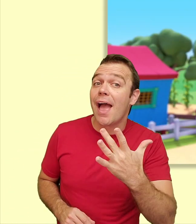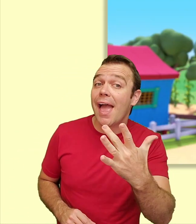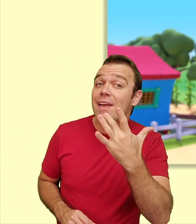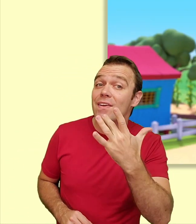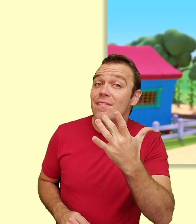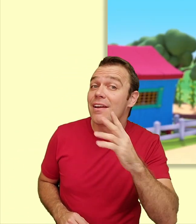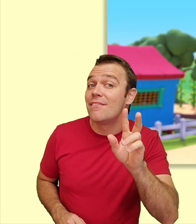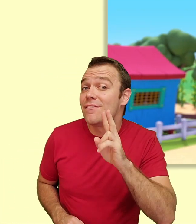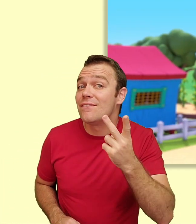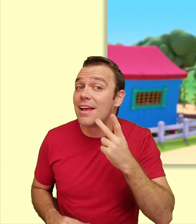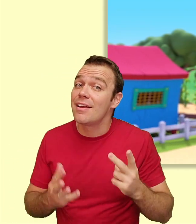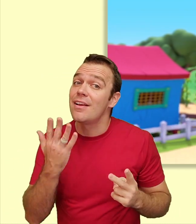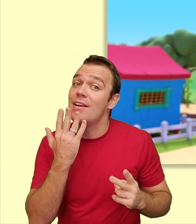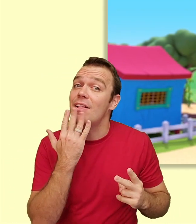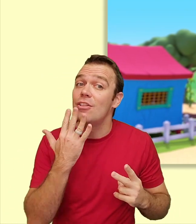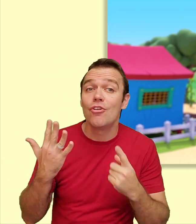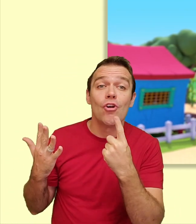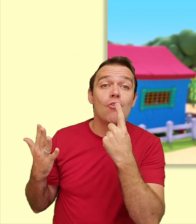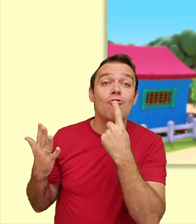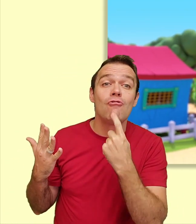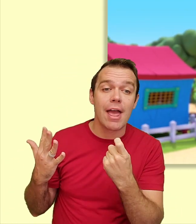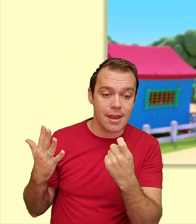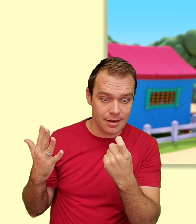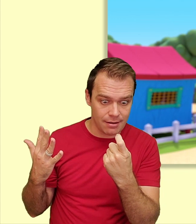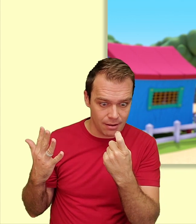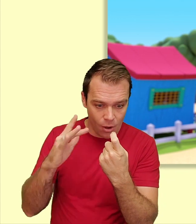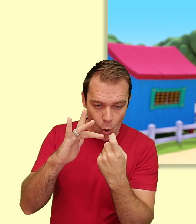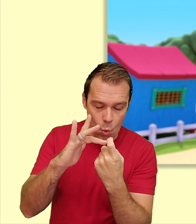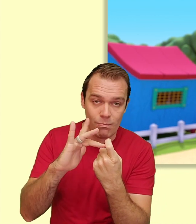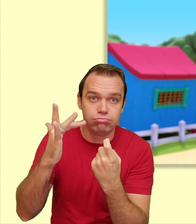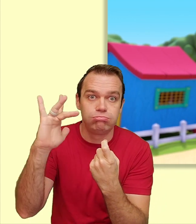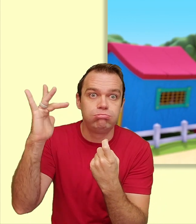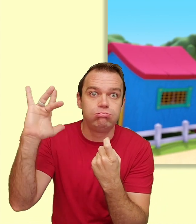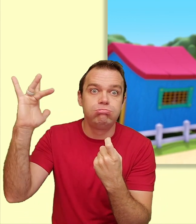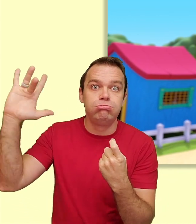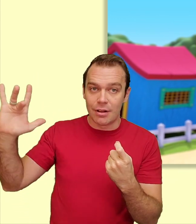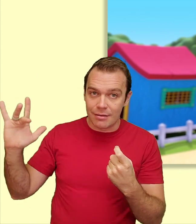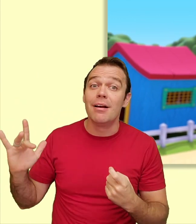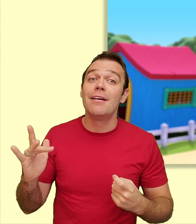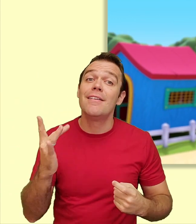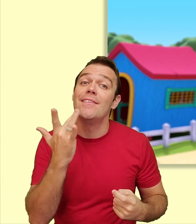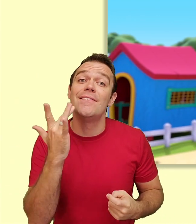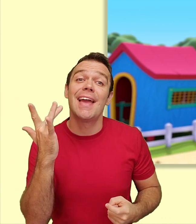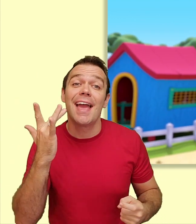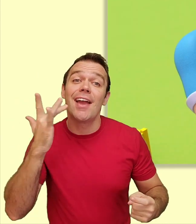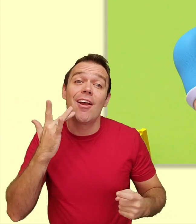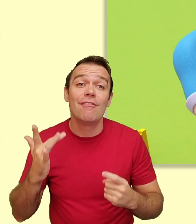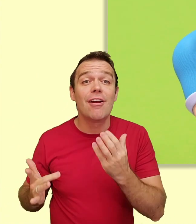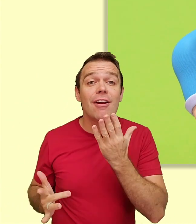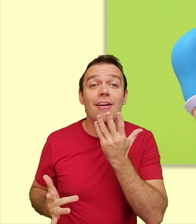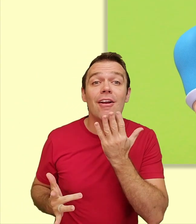My favorite vegetables are red, beautiful, bright, shiny red. My